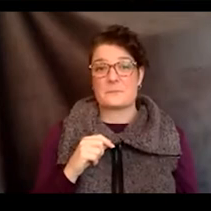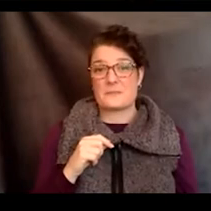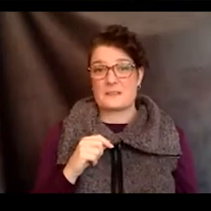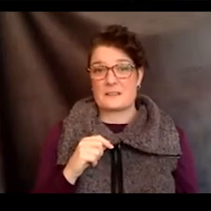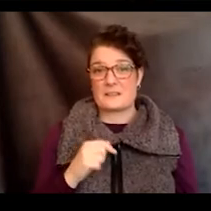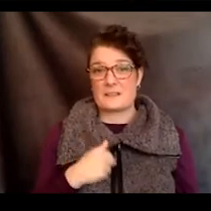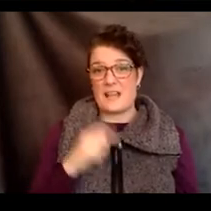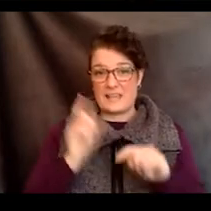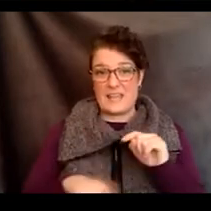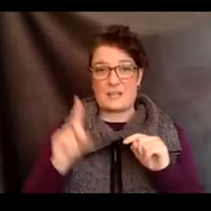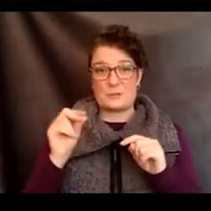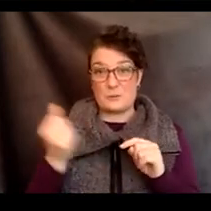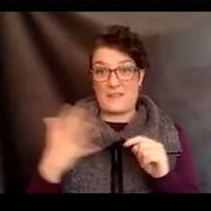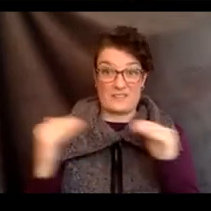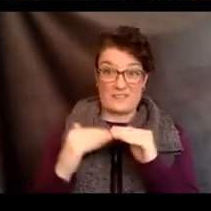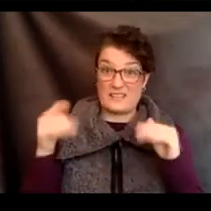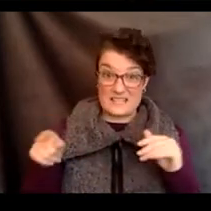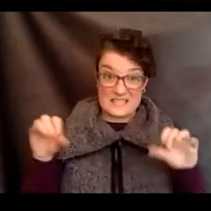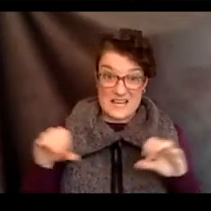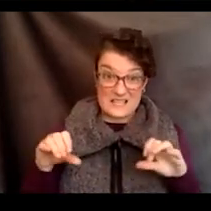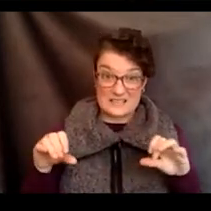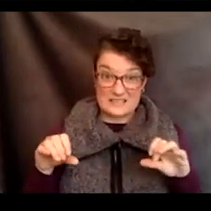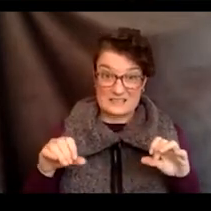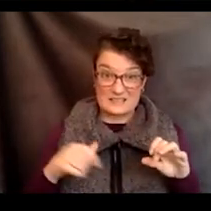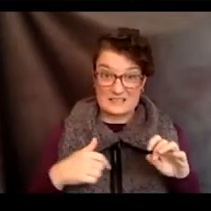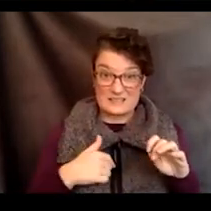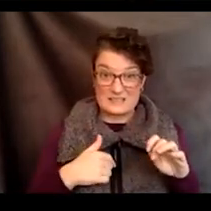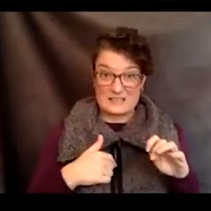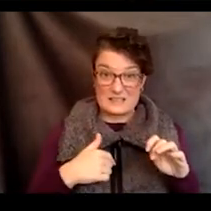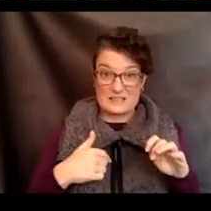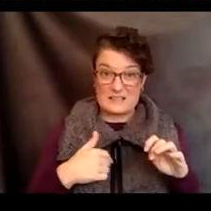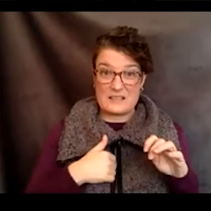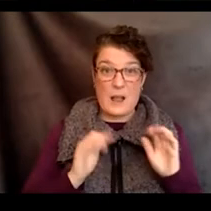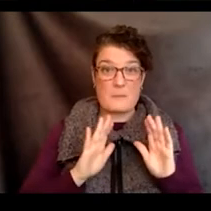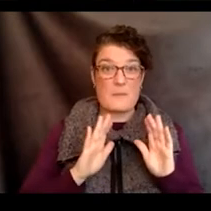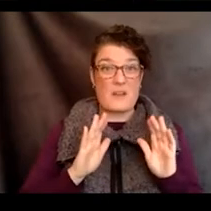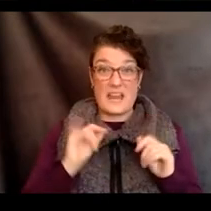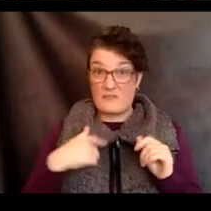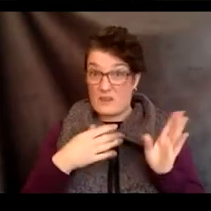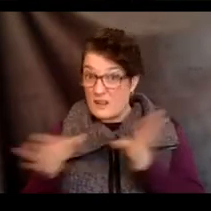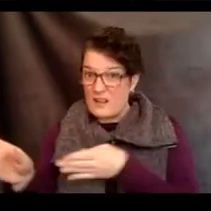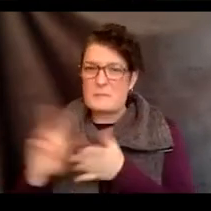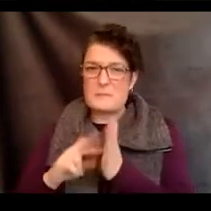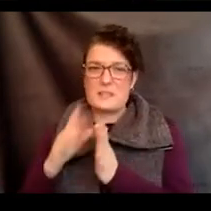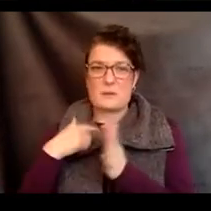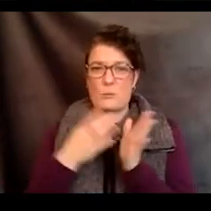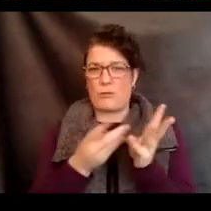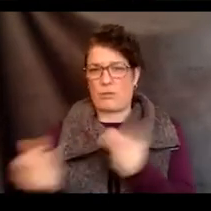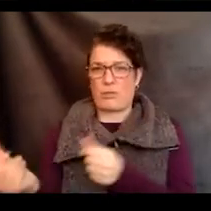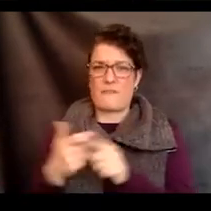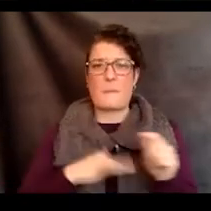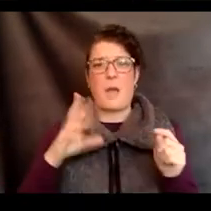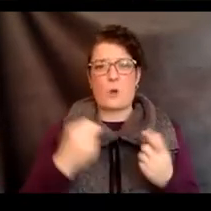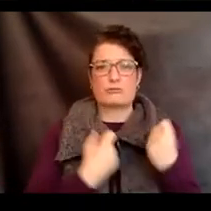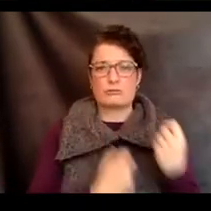I can't do everything that he does, because I'd be pushing myself to not play to my own strengths or passions, which is bad. And I think so many